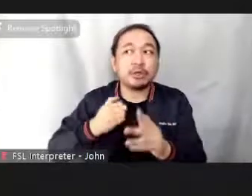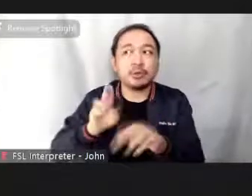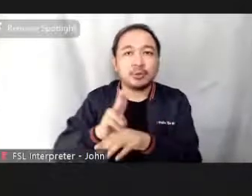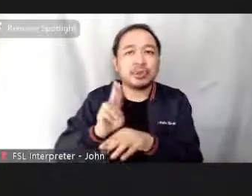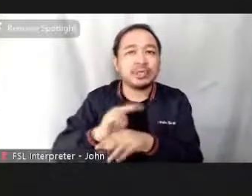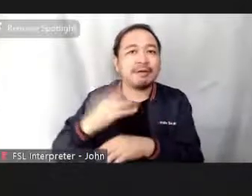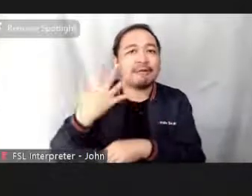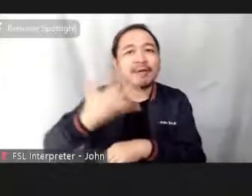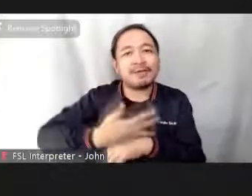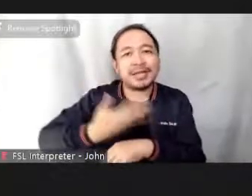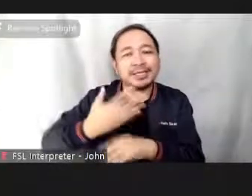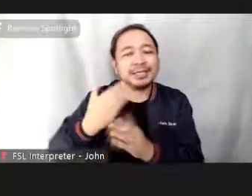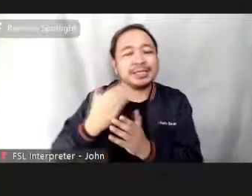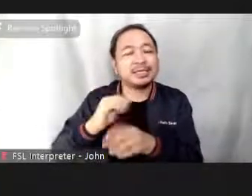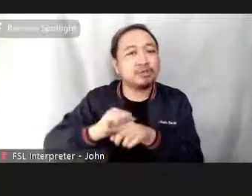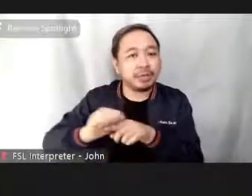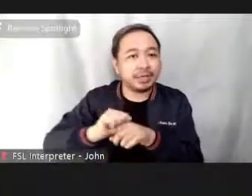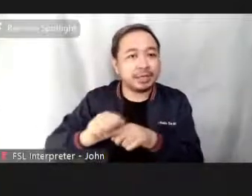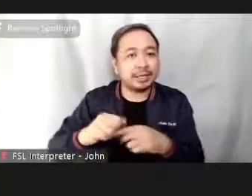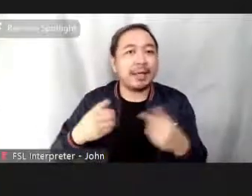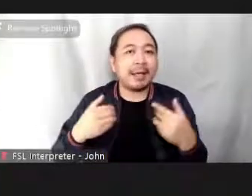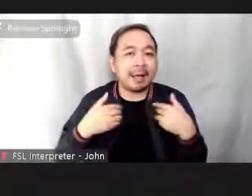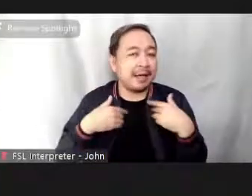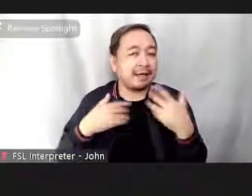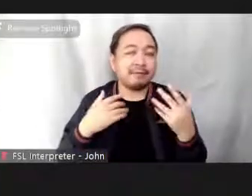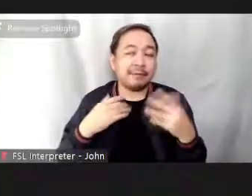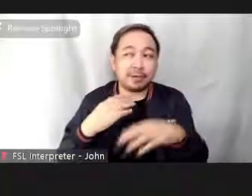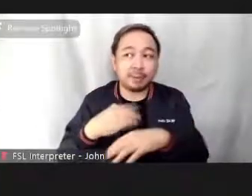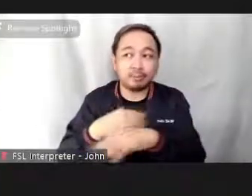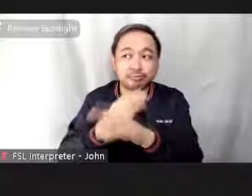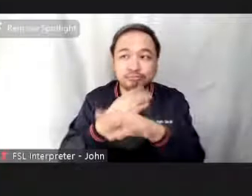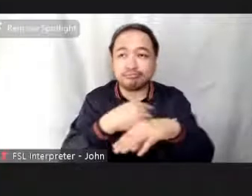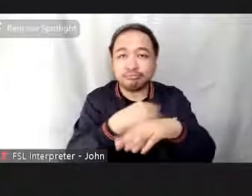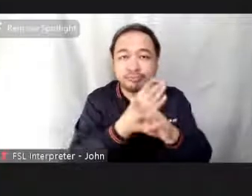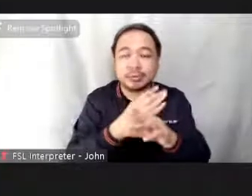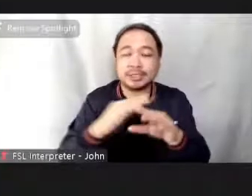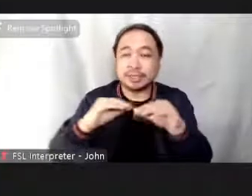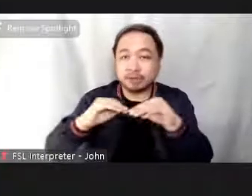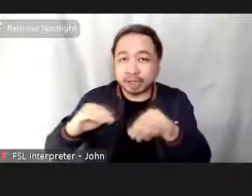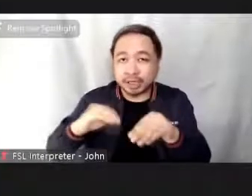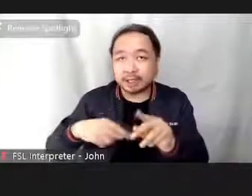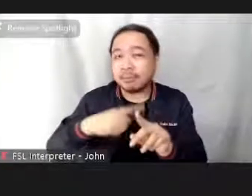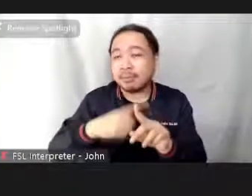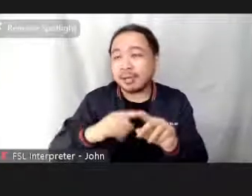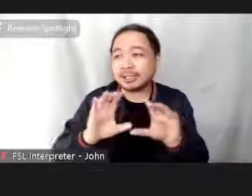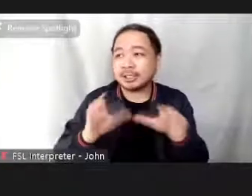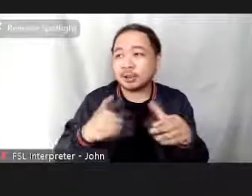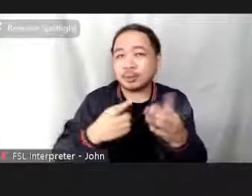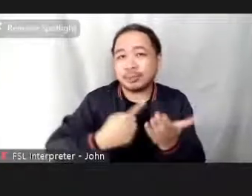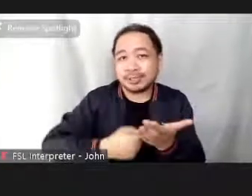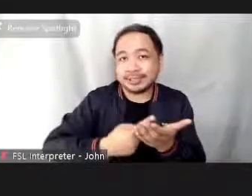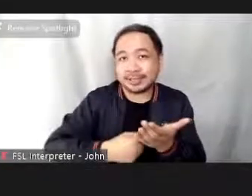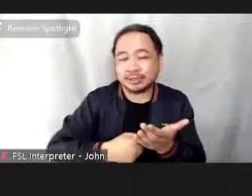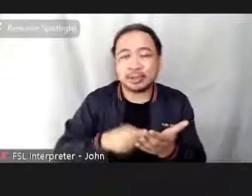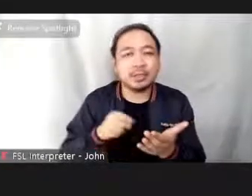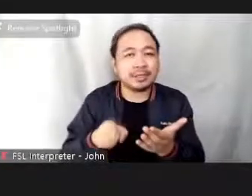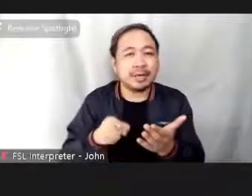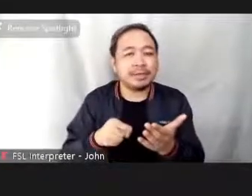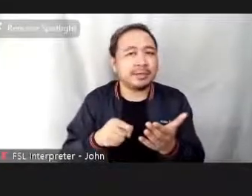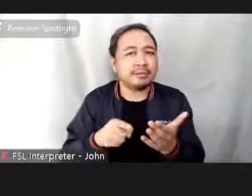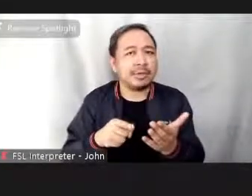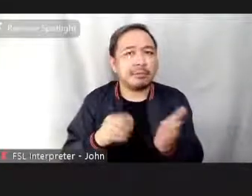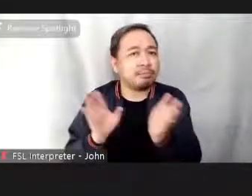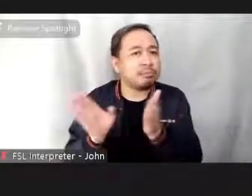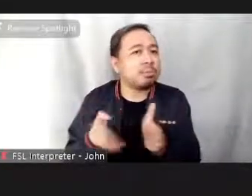with synchronized sessions of lectures and group discussions. This training was implemented in 3